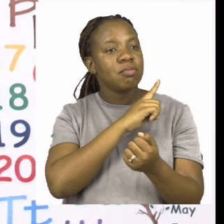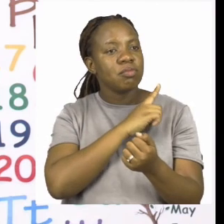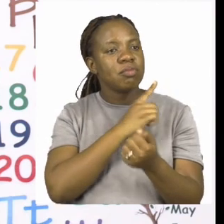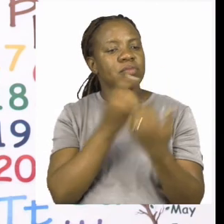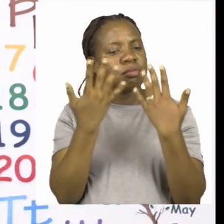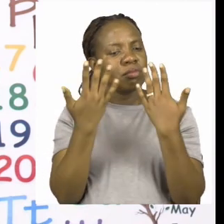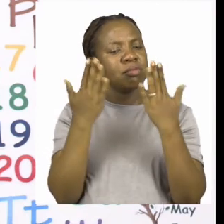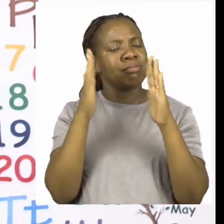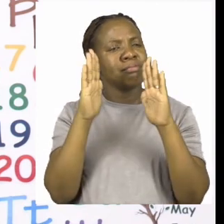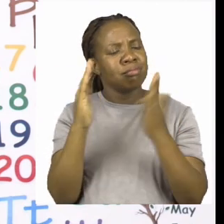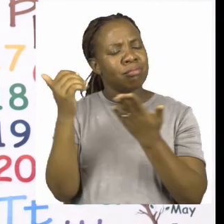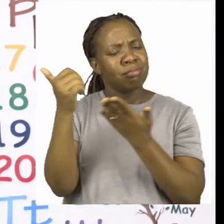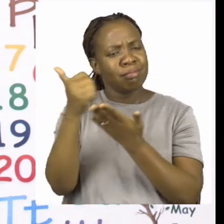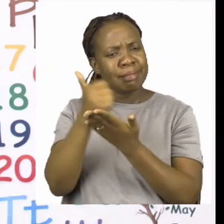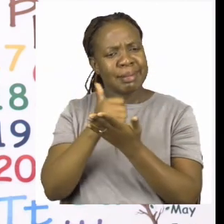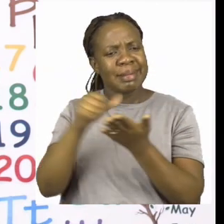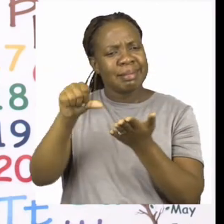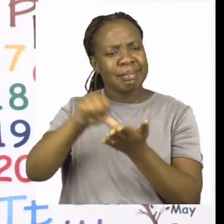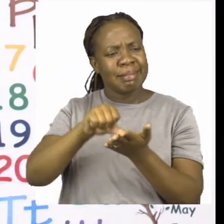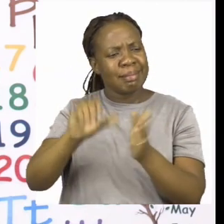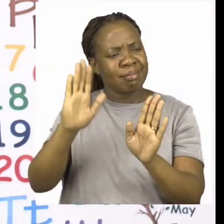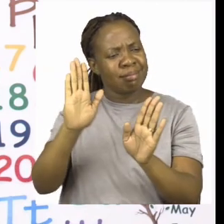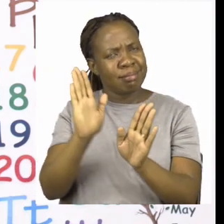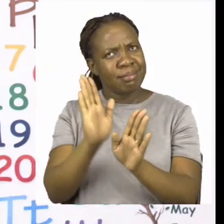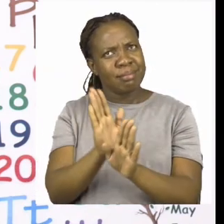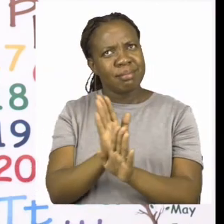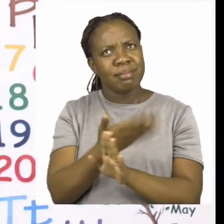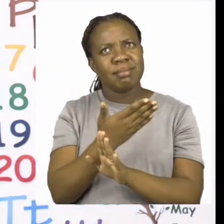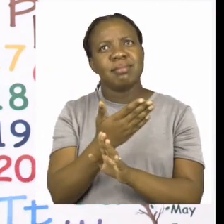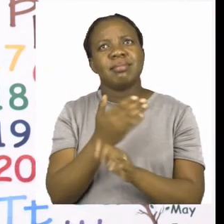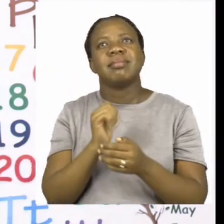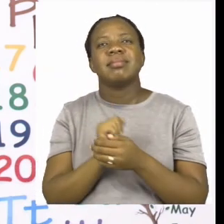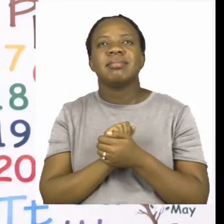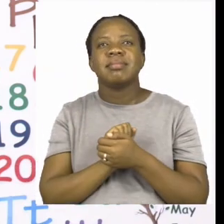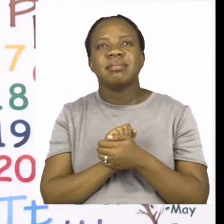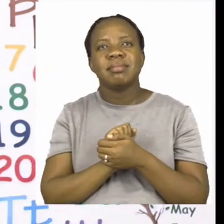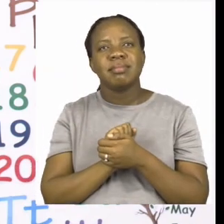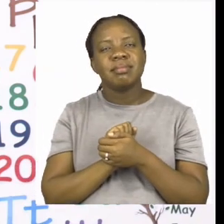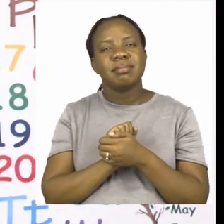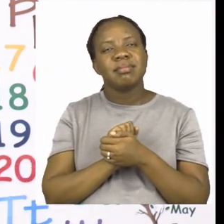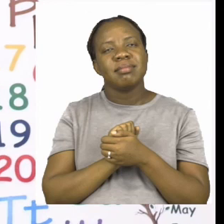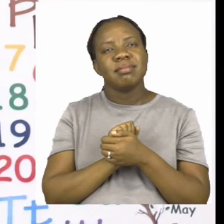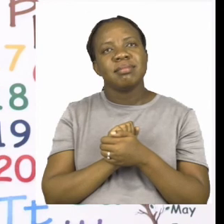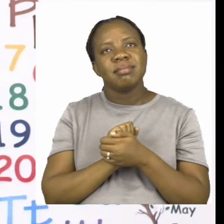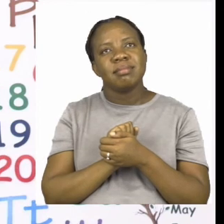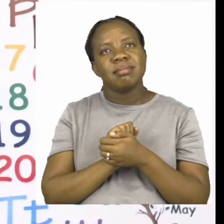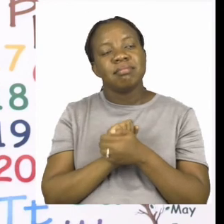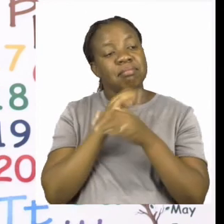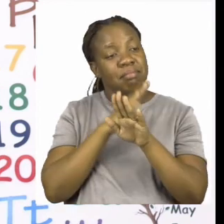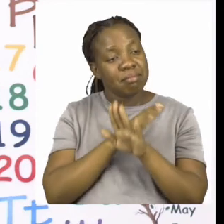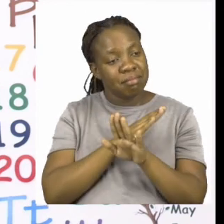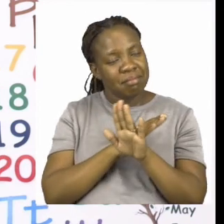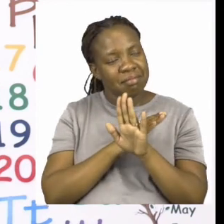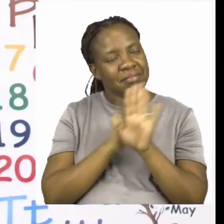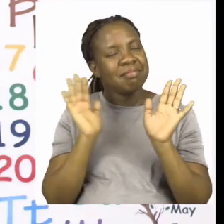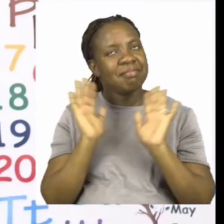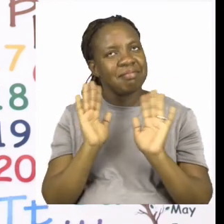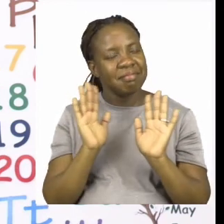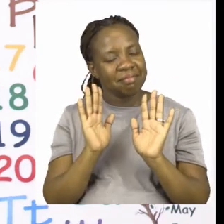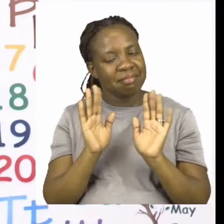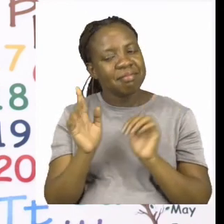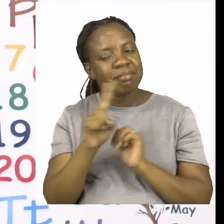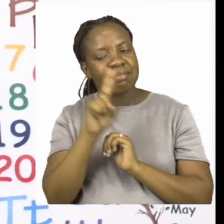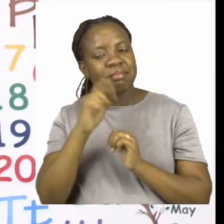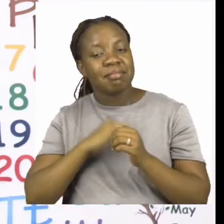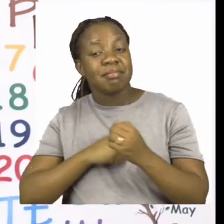and all the germs far, far away. Now before we say goodbye, I asked my